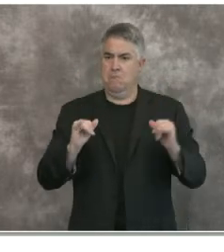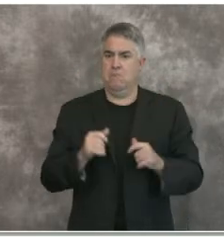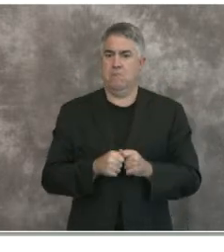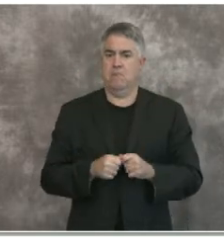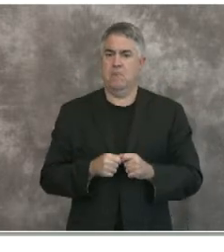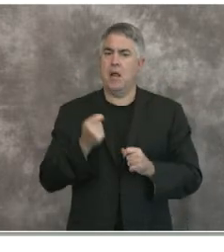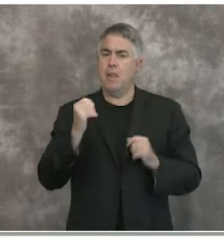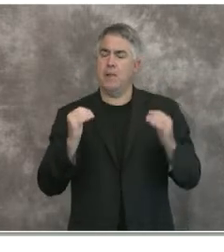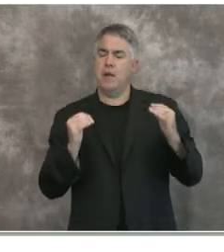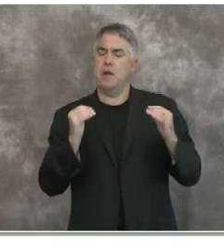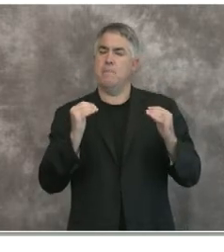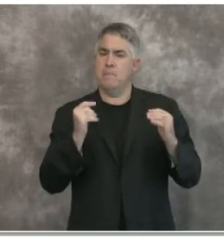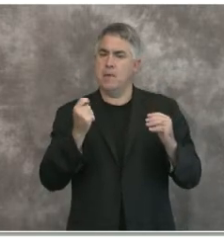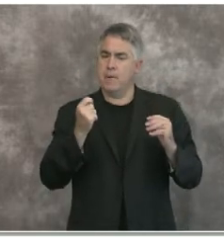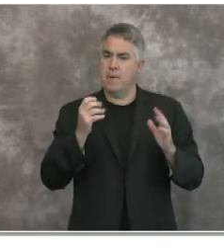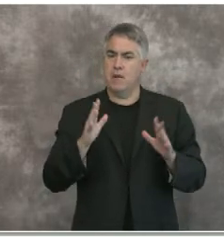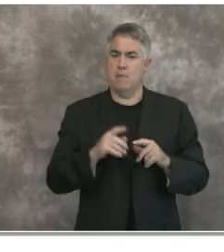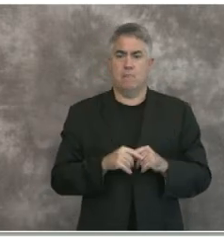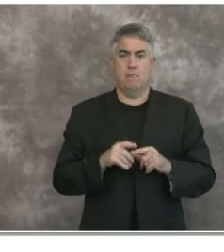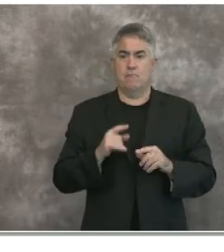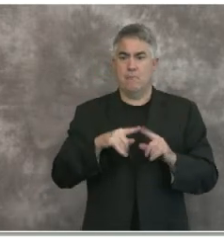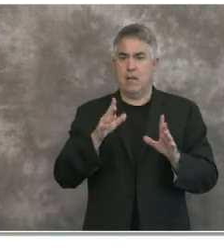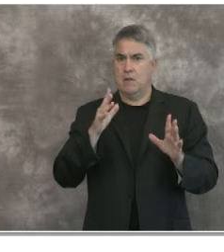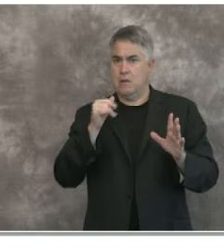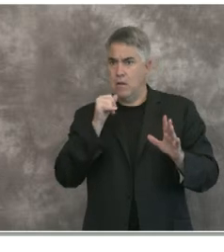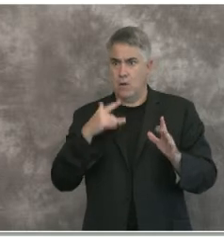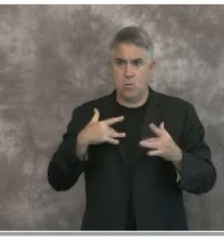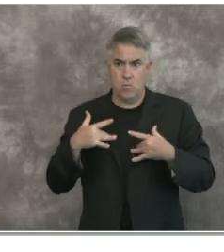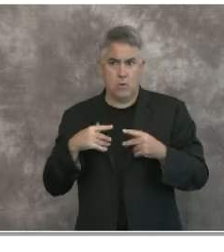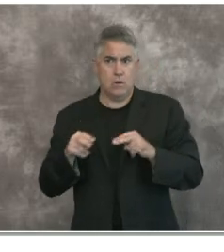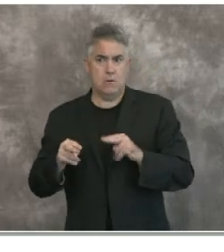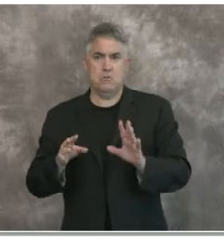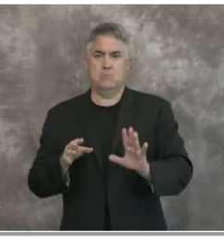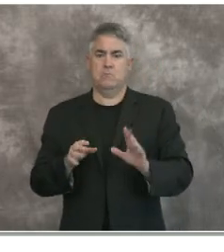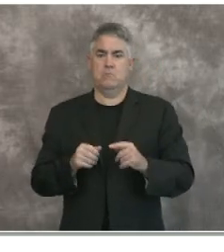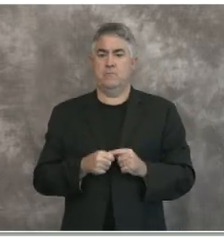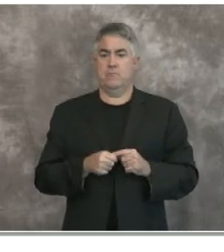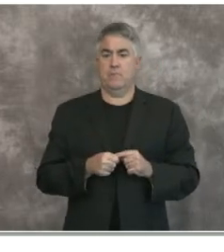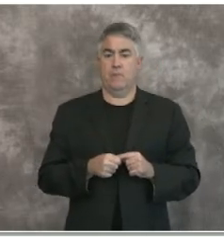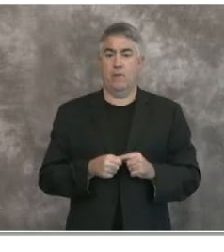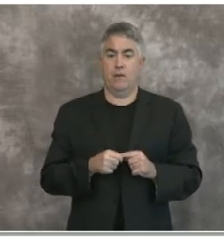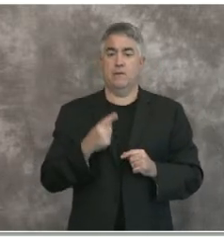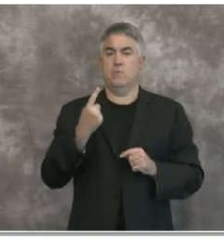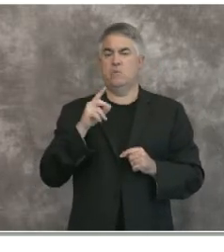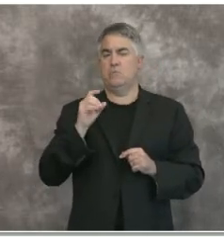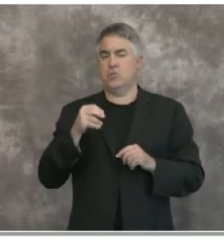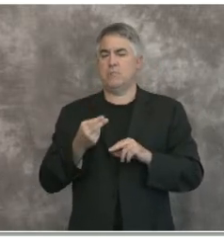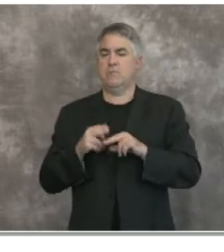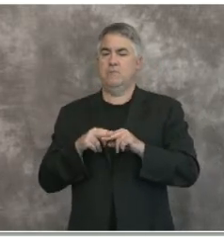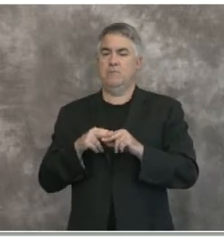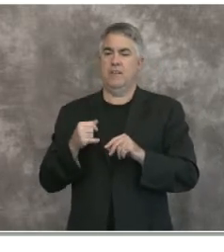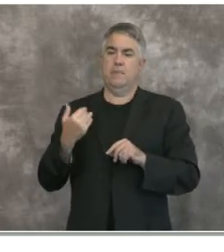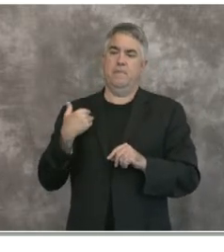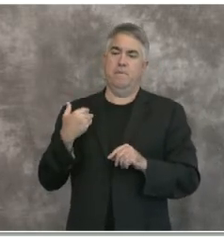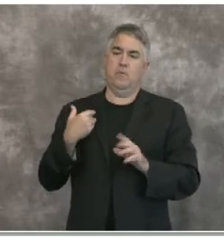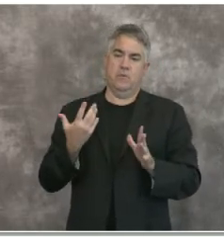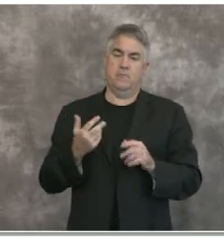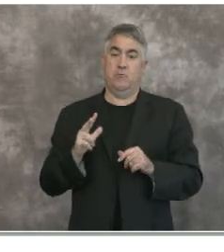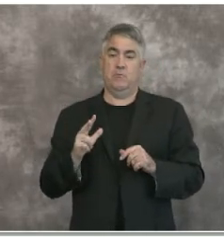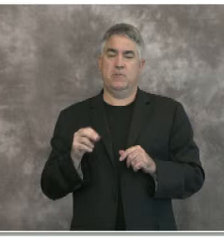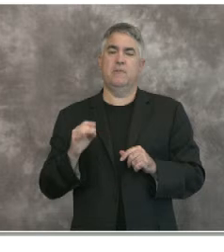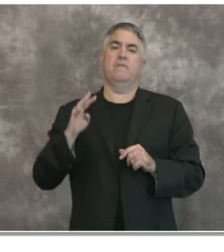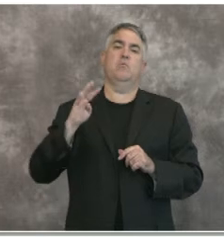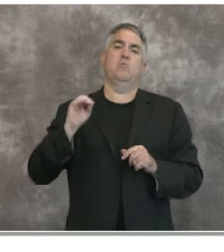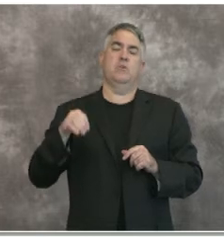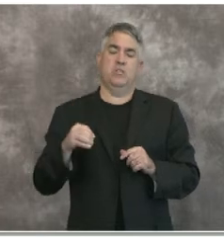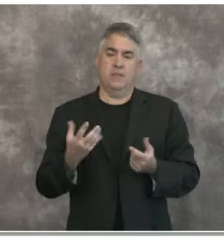presently a cause for alarm. Same percentage positive as we had yesterday, 1 percentage point higher than the days before. But again, you can generally